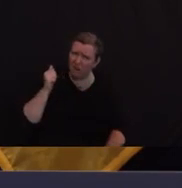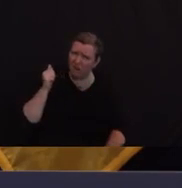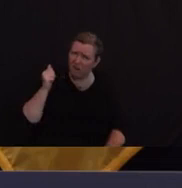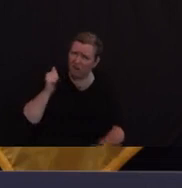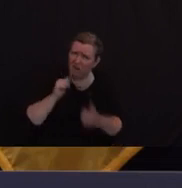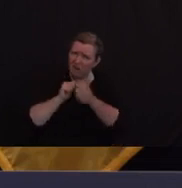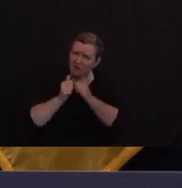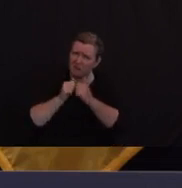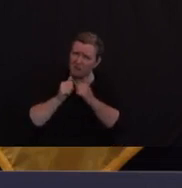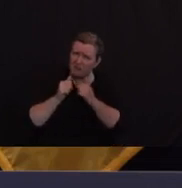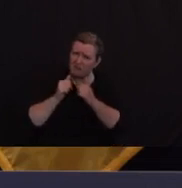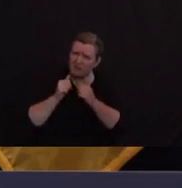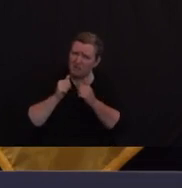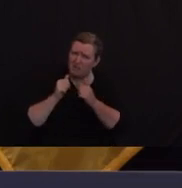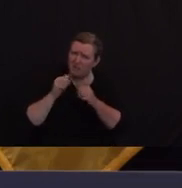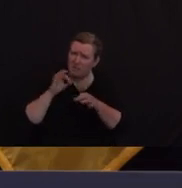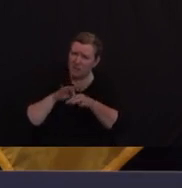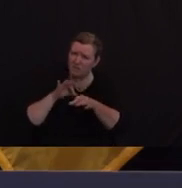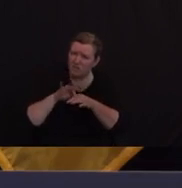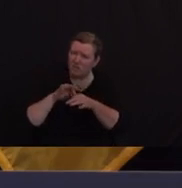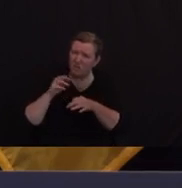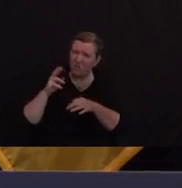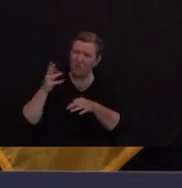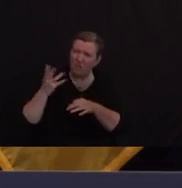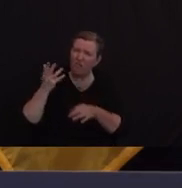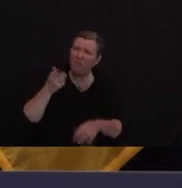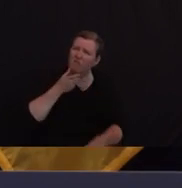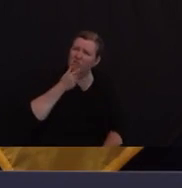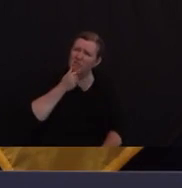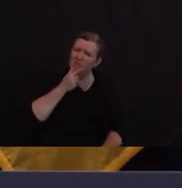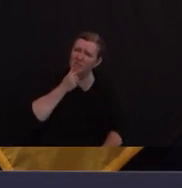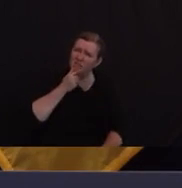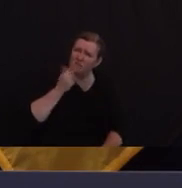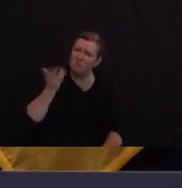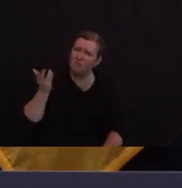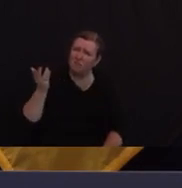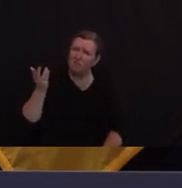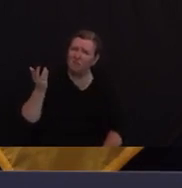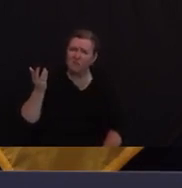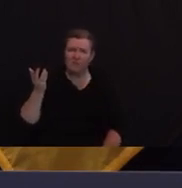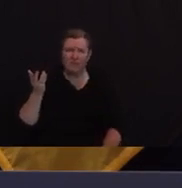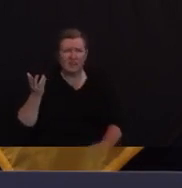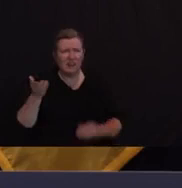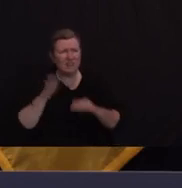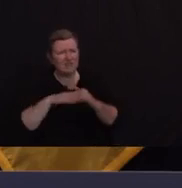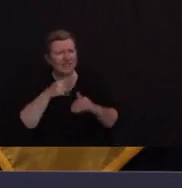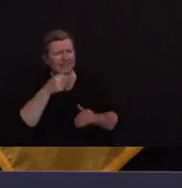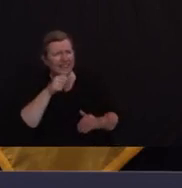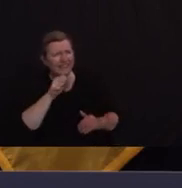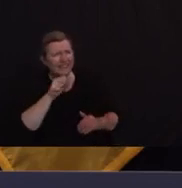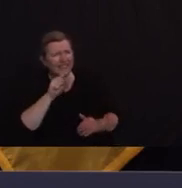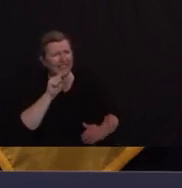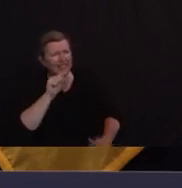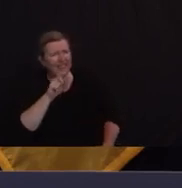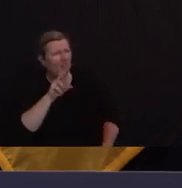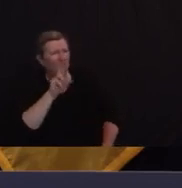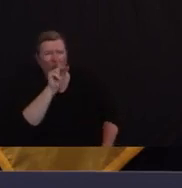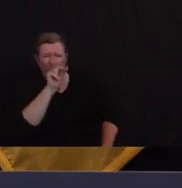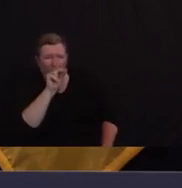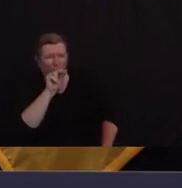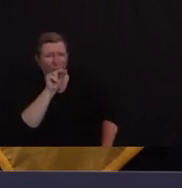this? Thank you for all of that. Let me start. You said I increased the gas tax. Actually, we're going to cut the gas tax.